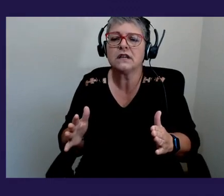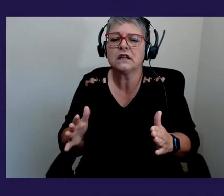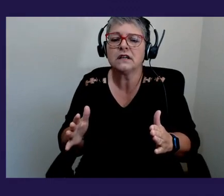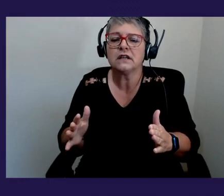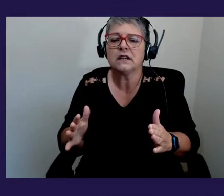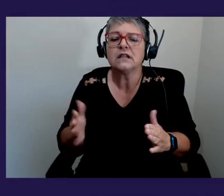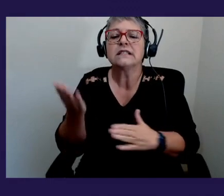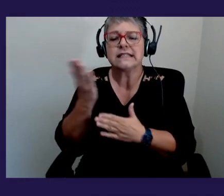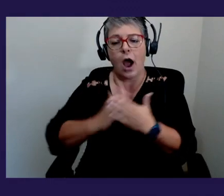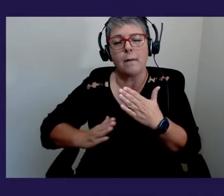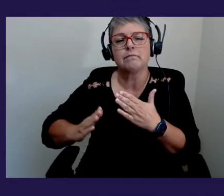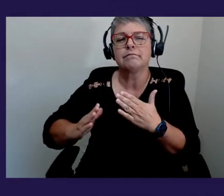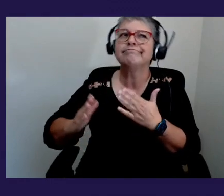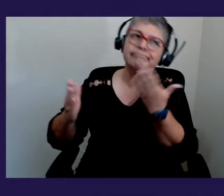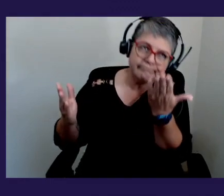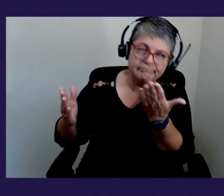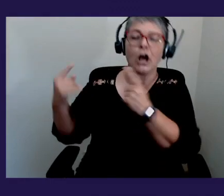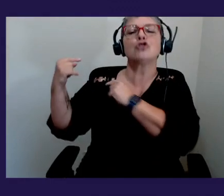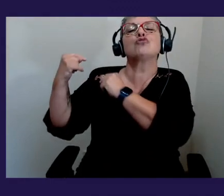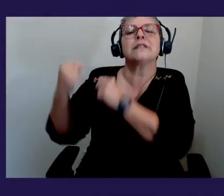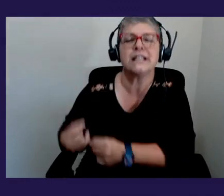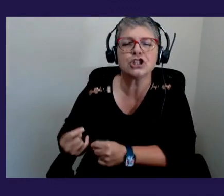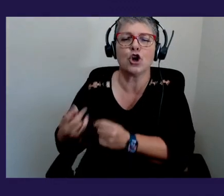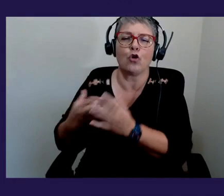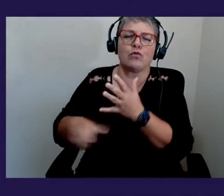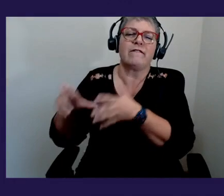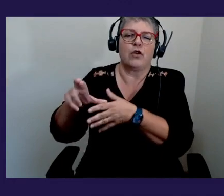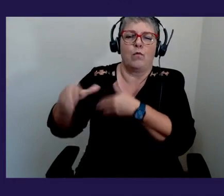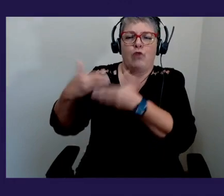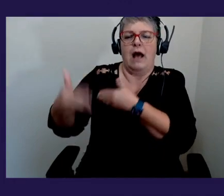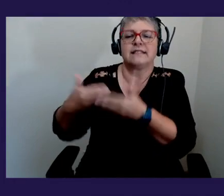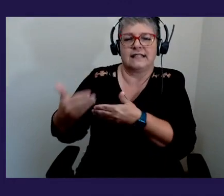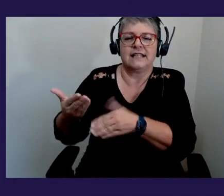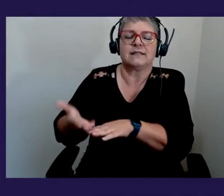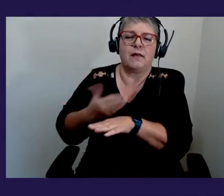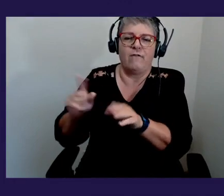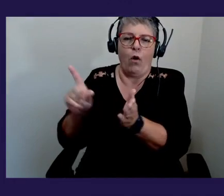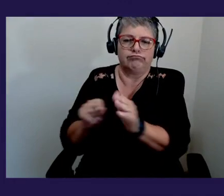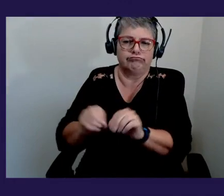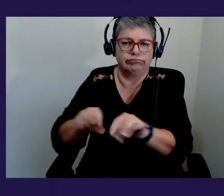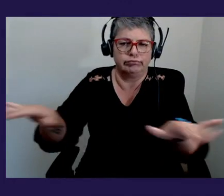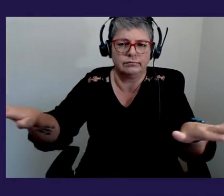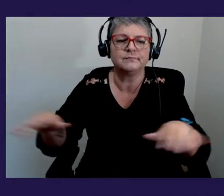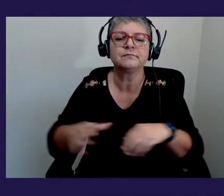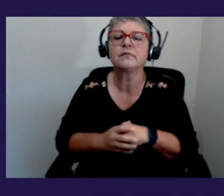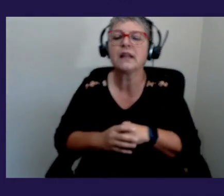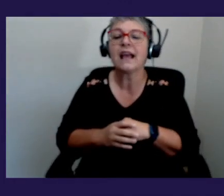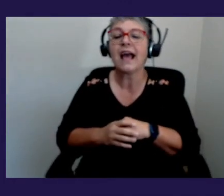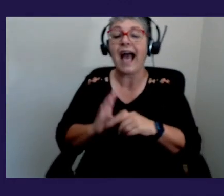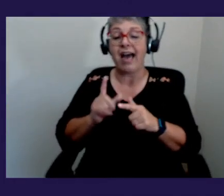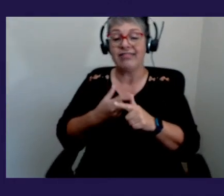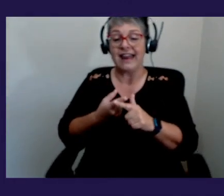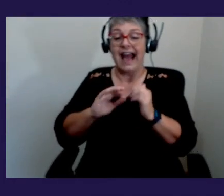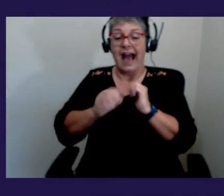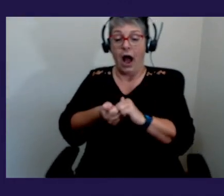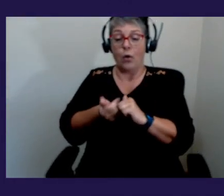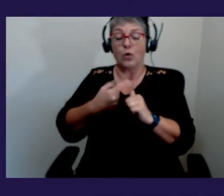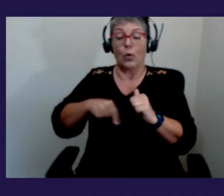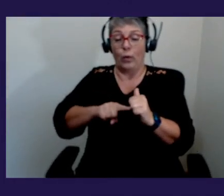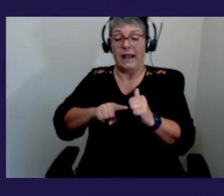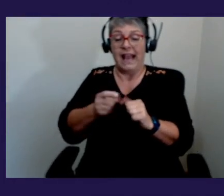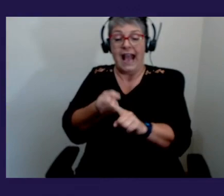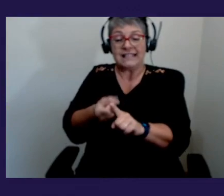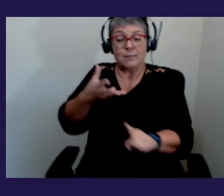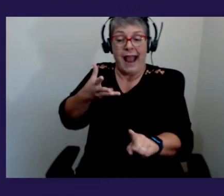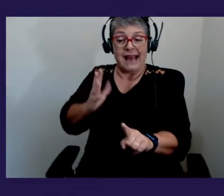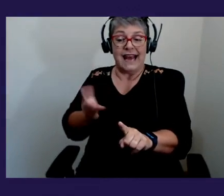processes? And how do we pre-build the networks that expand sort of our capacity at the time of